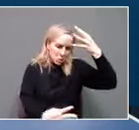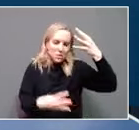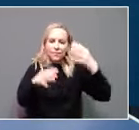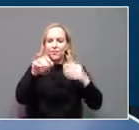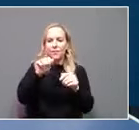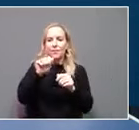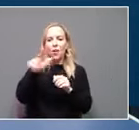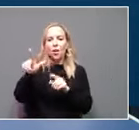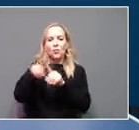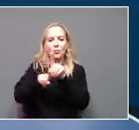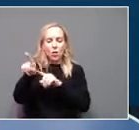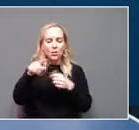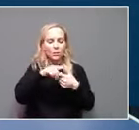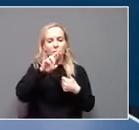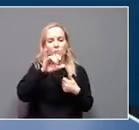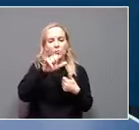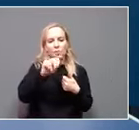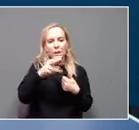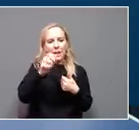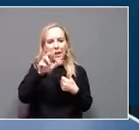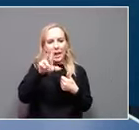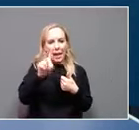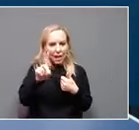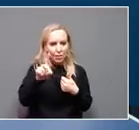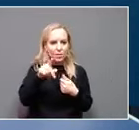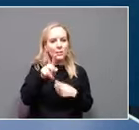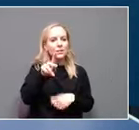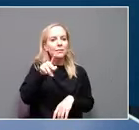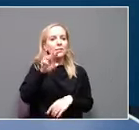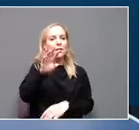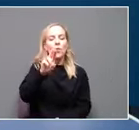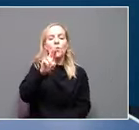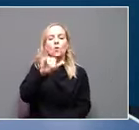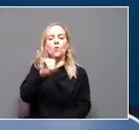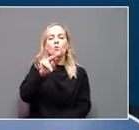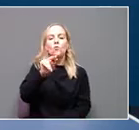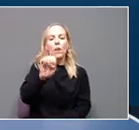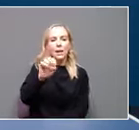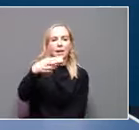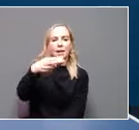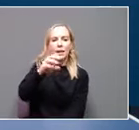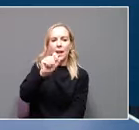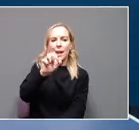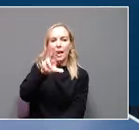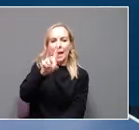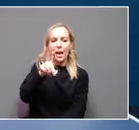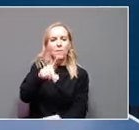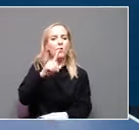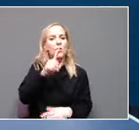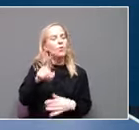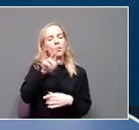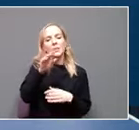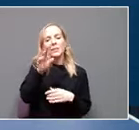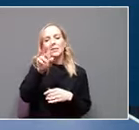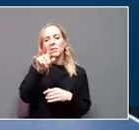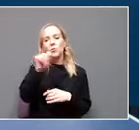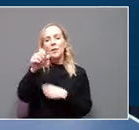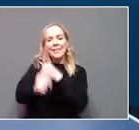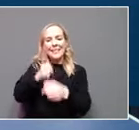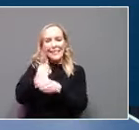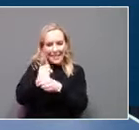First, Ryan Howard and the entire Kentucky women's basketball team, ending a 40-year title drought. UK last won